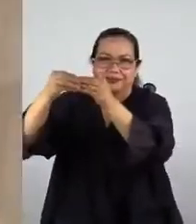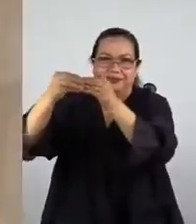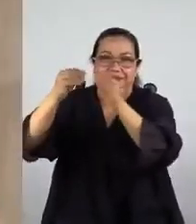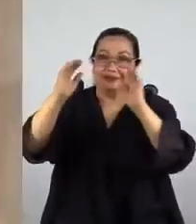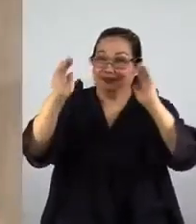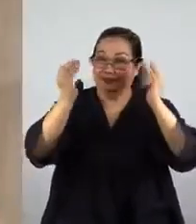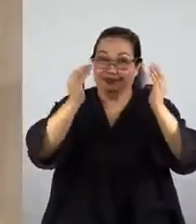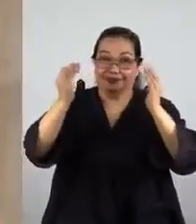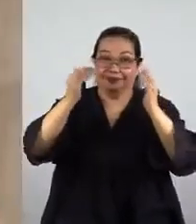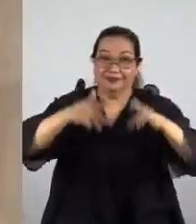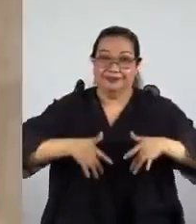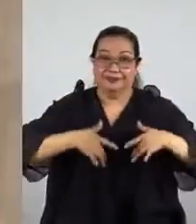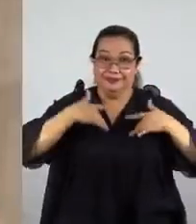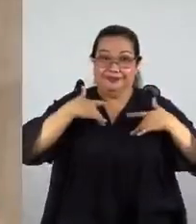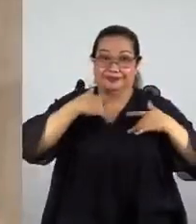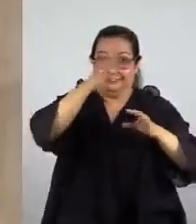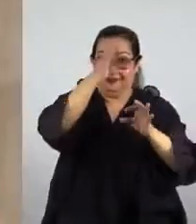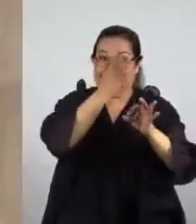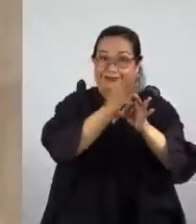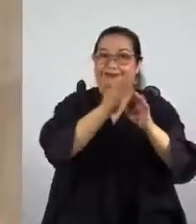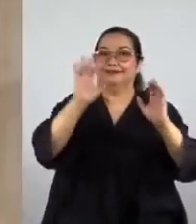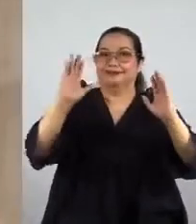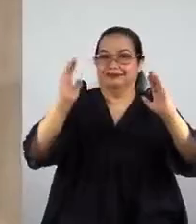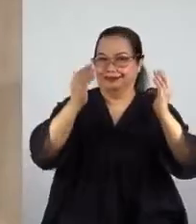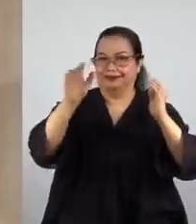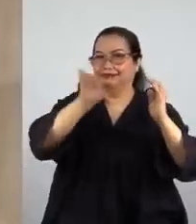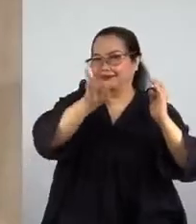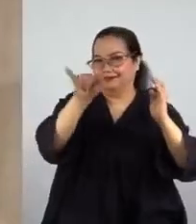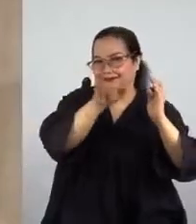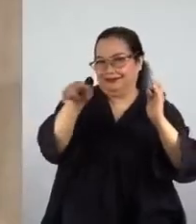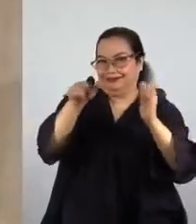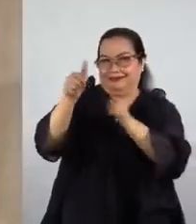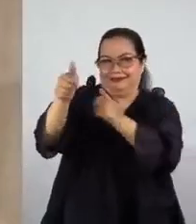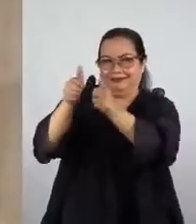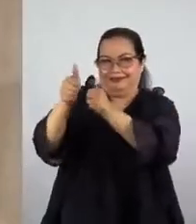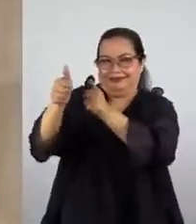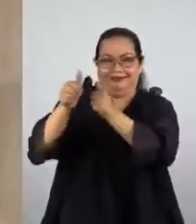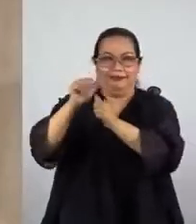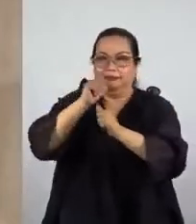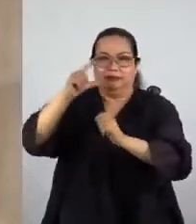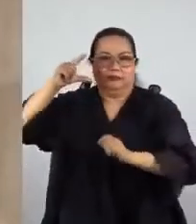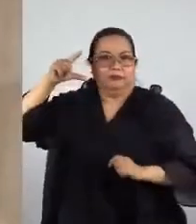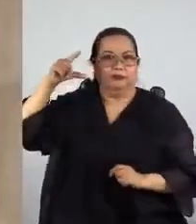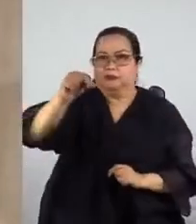The life of faith is a marathon. It's not a sprint.